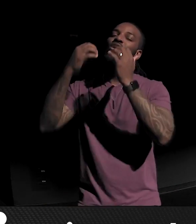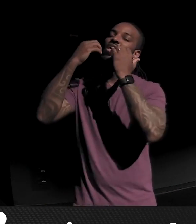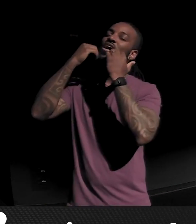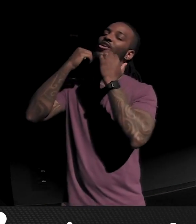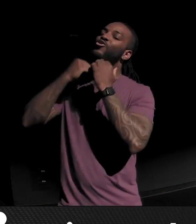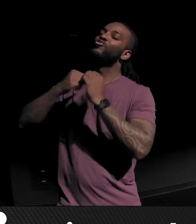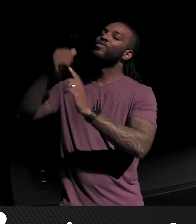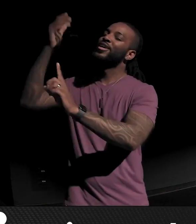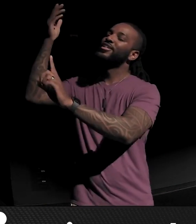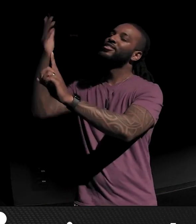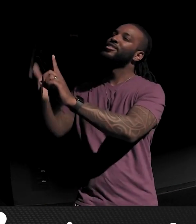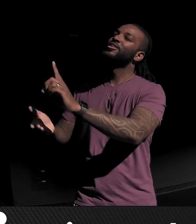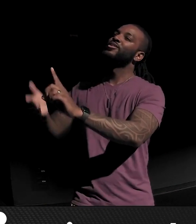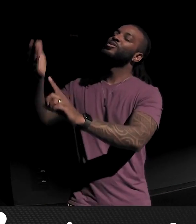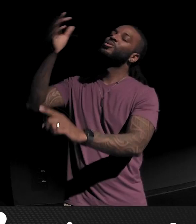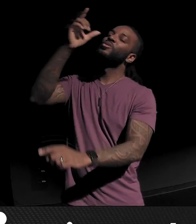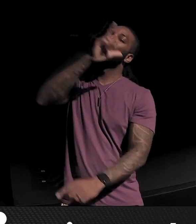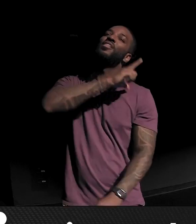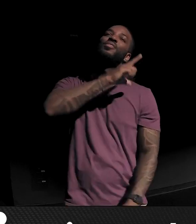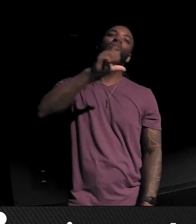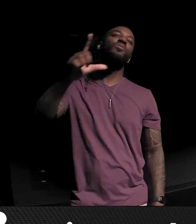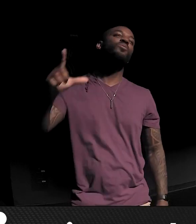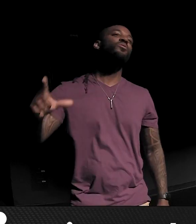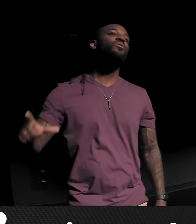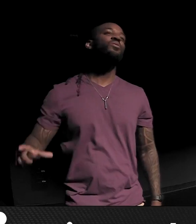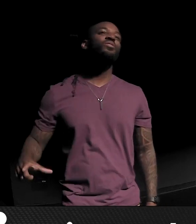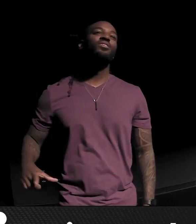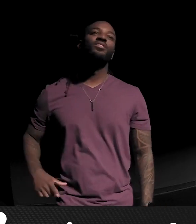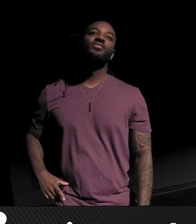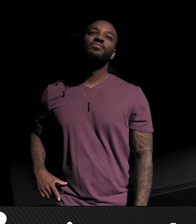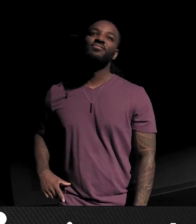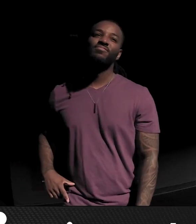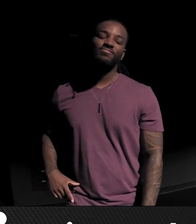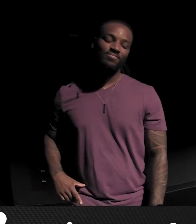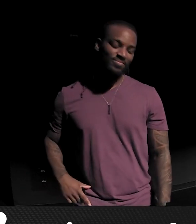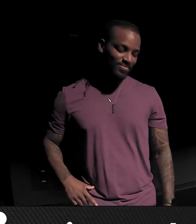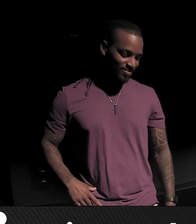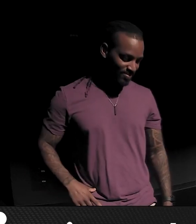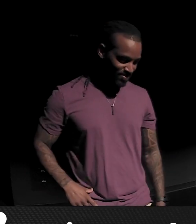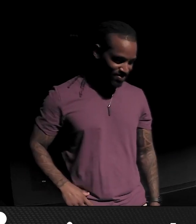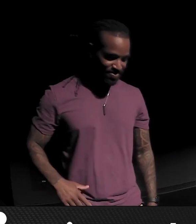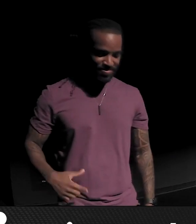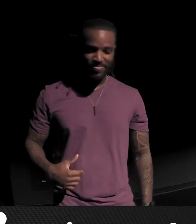all adoration, you are the Lord.